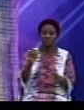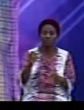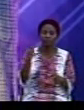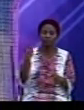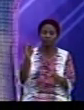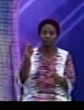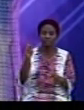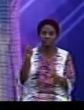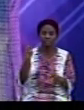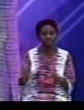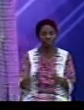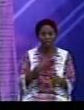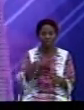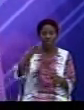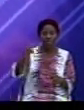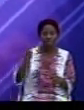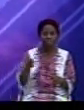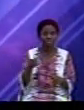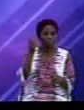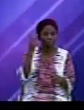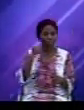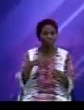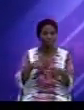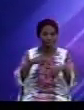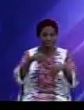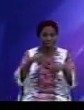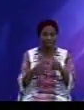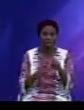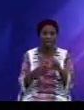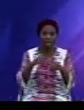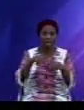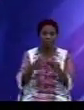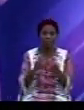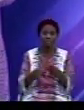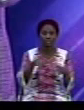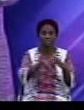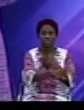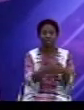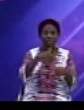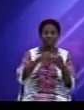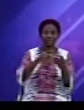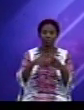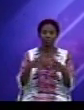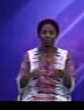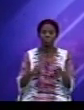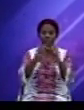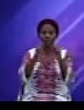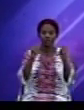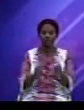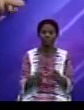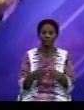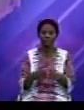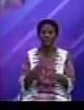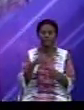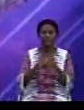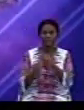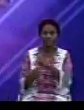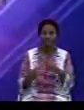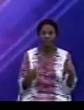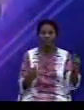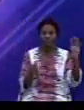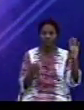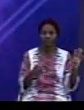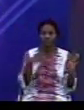about to enter into the temple, asked an alms. And then in verse 4, we're told, and Peter, fastening his